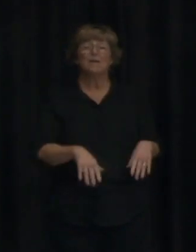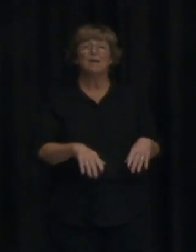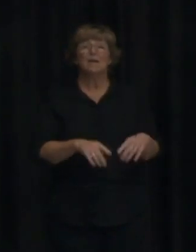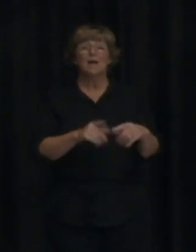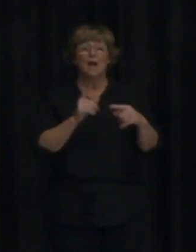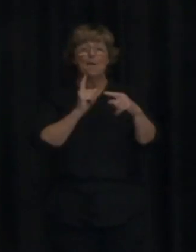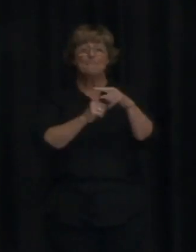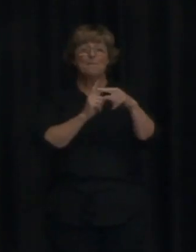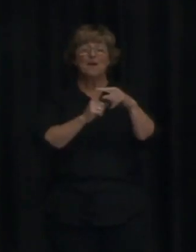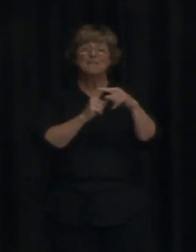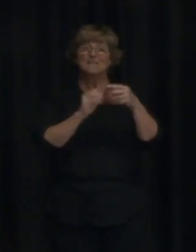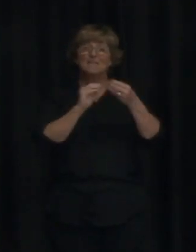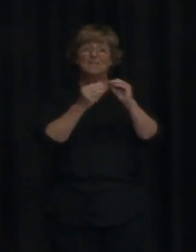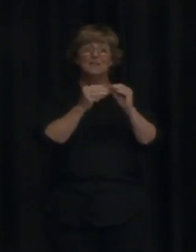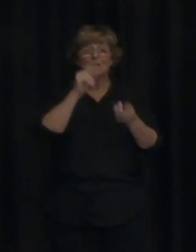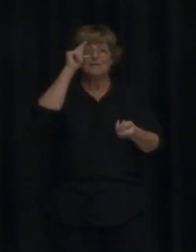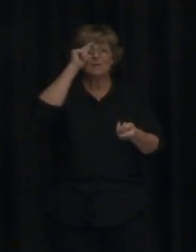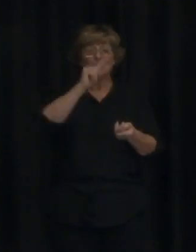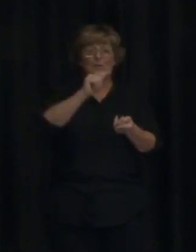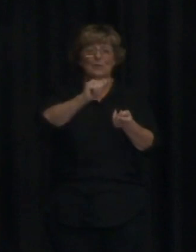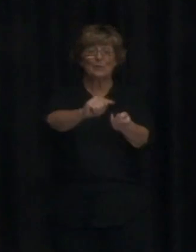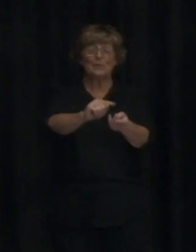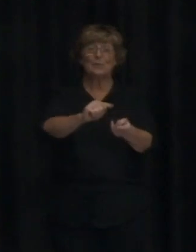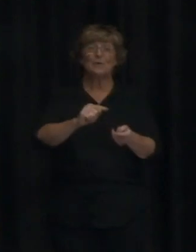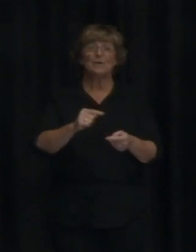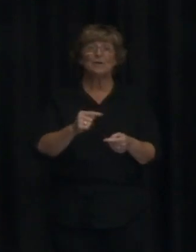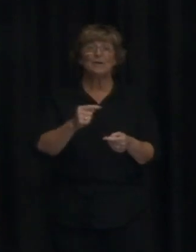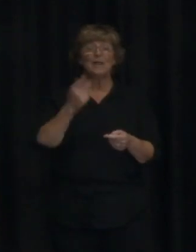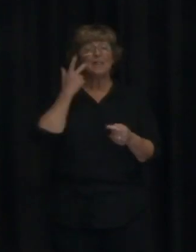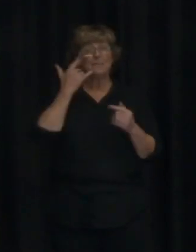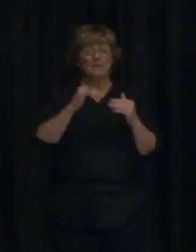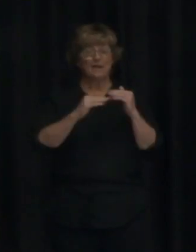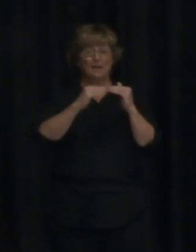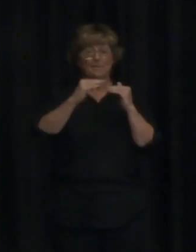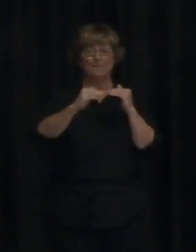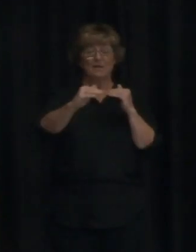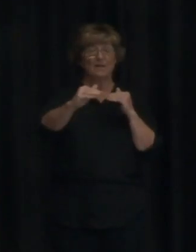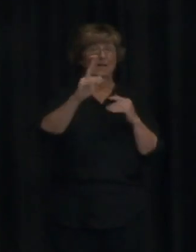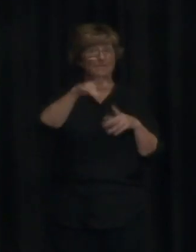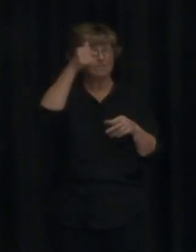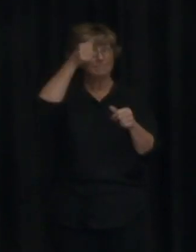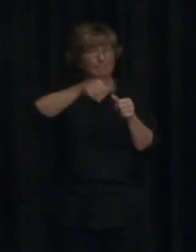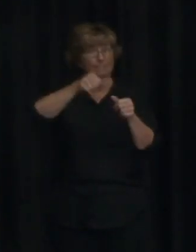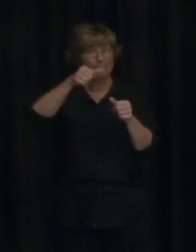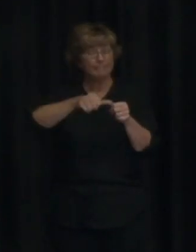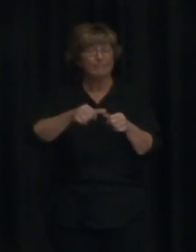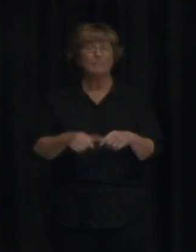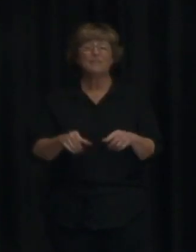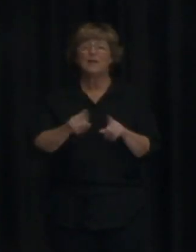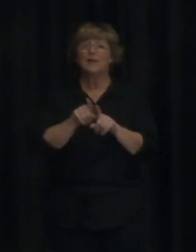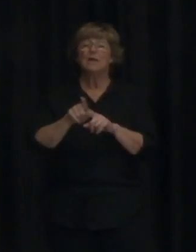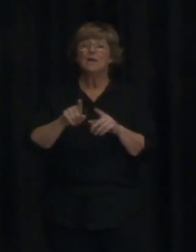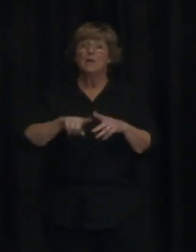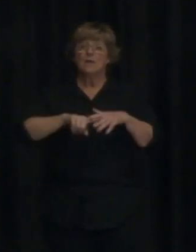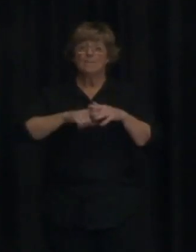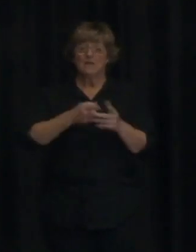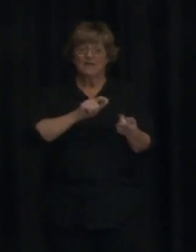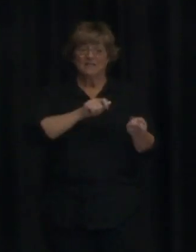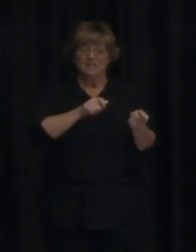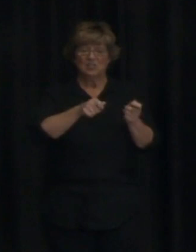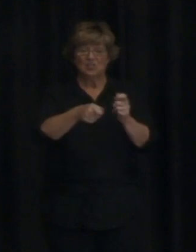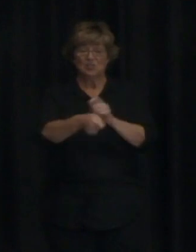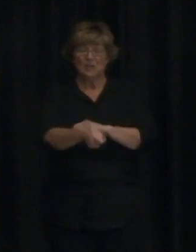and case rates decrease, though we are seeing a little bit of a plateau, and one needs to be mindful of that as we begin this transition